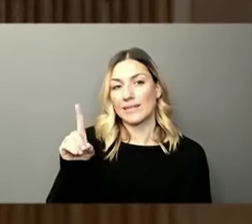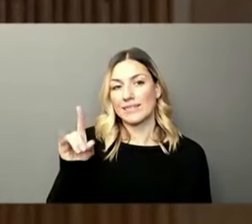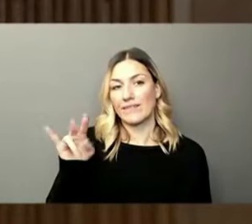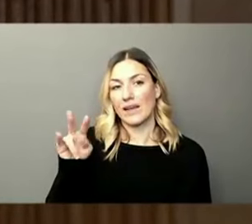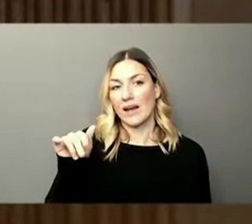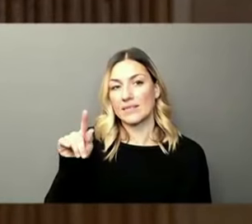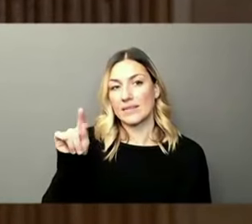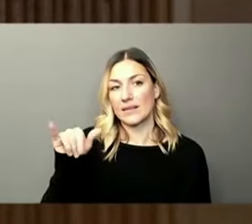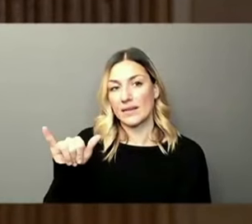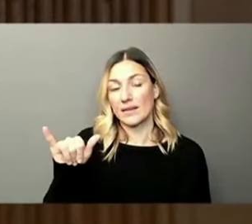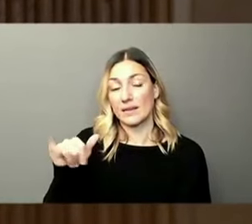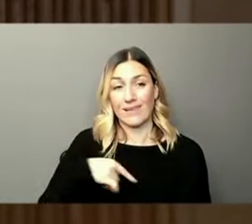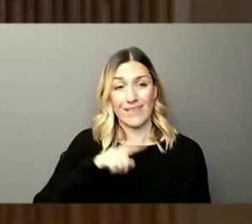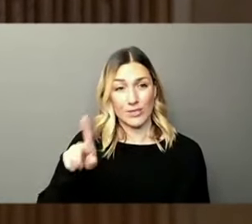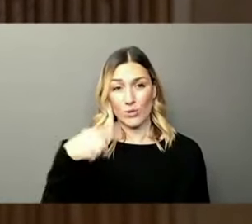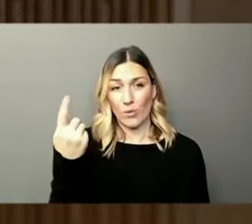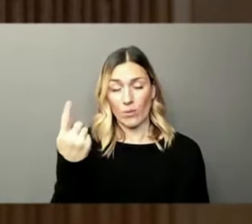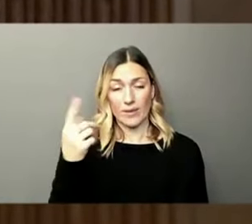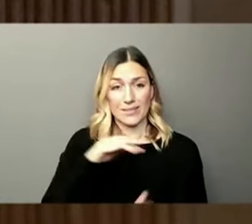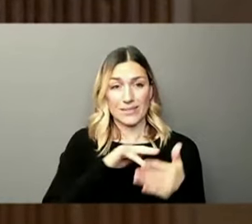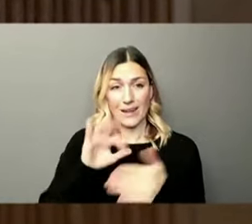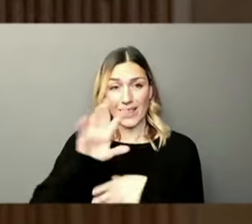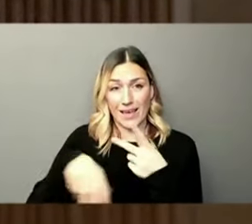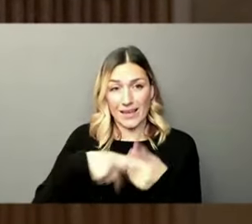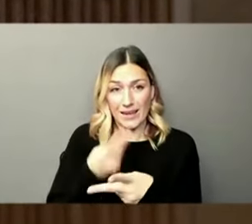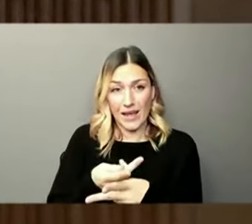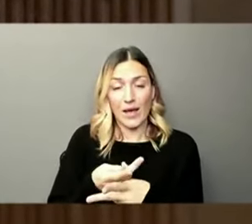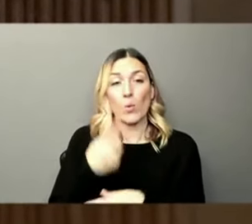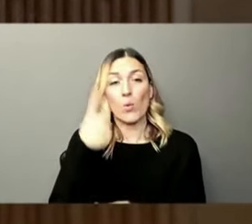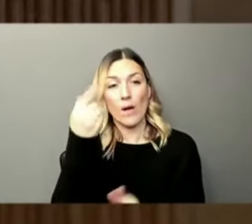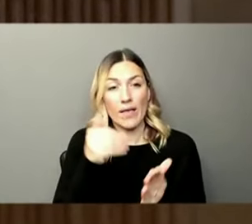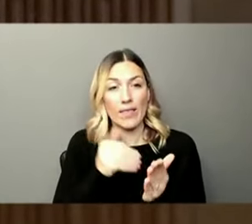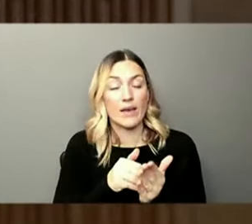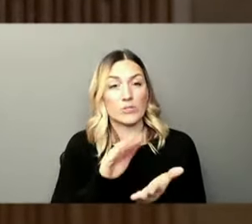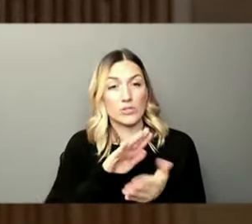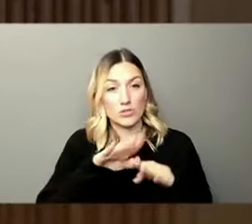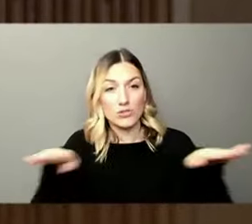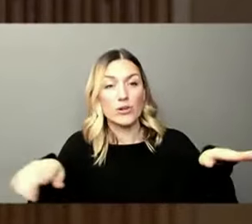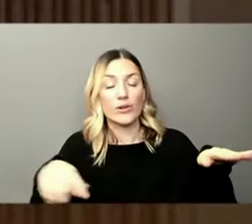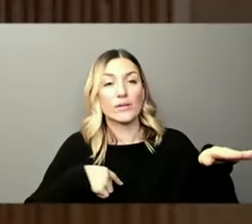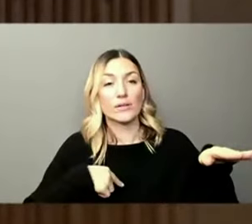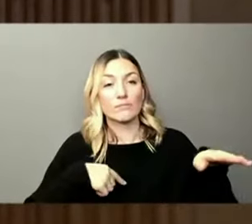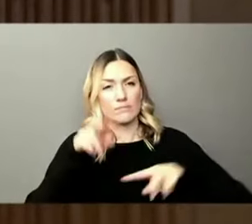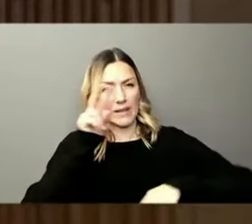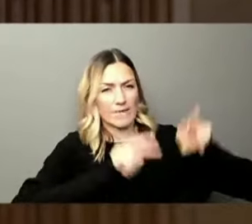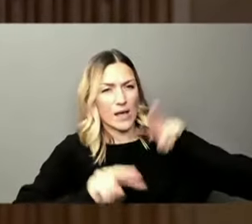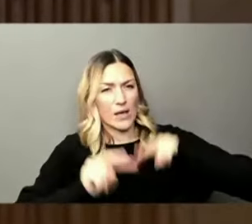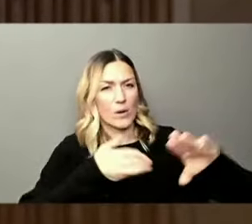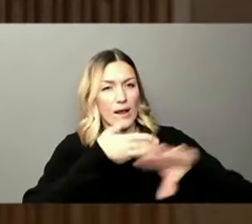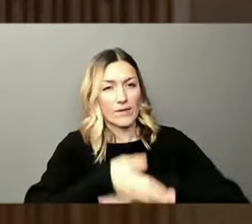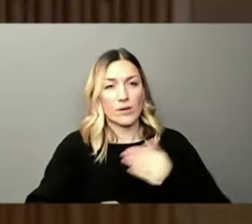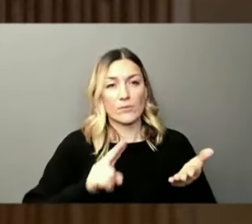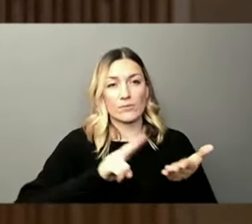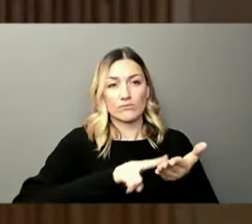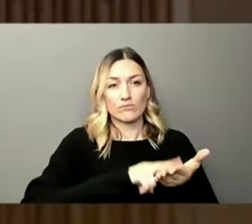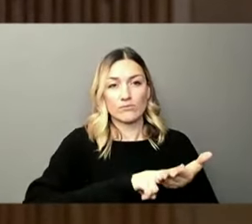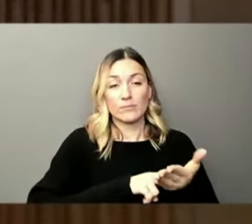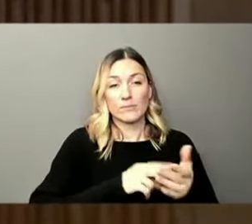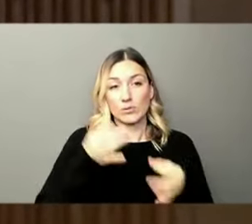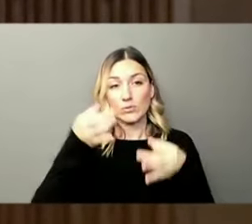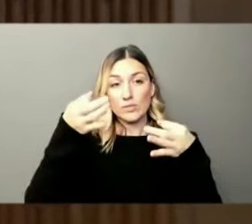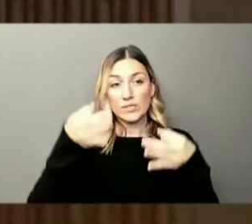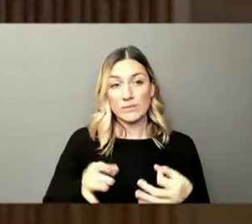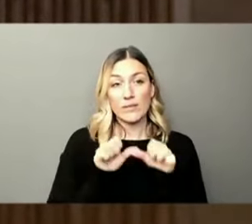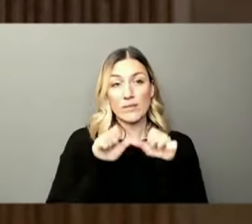of its kind in the country where 1,000 children are evaluated for 3 years following enrollment to determine long-term effects on children with